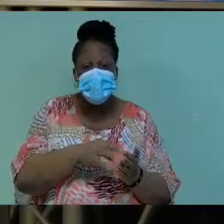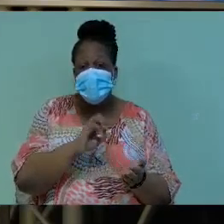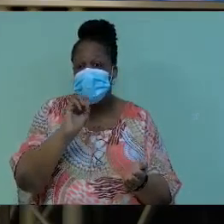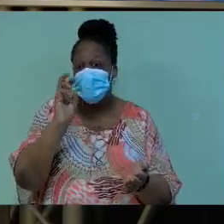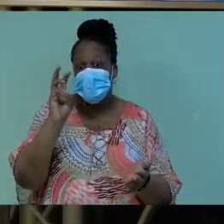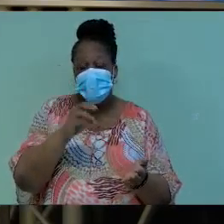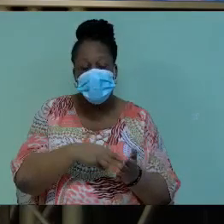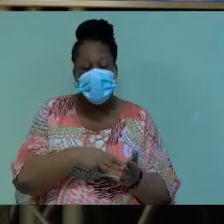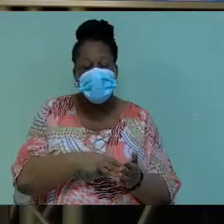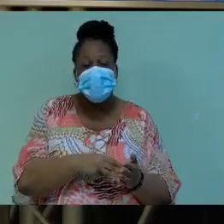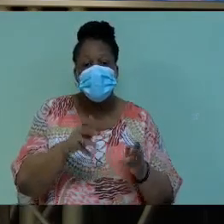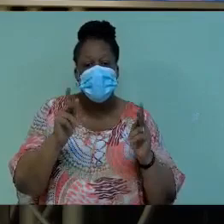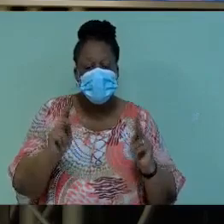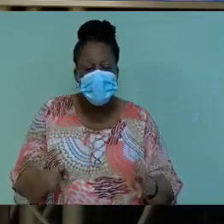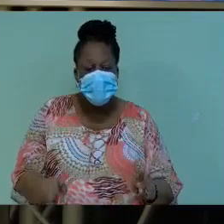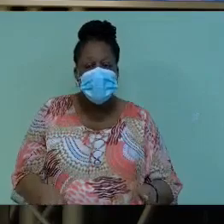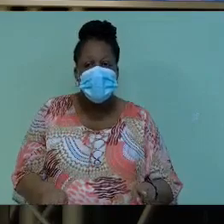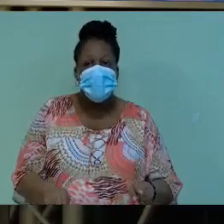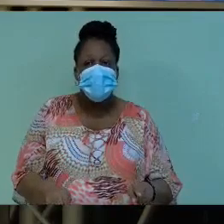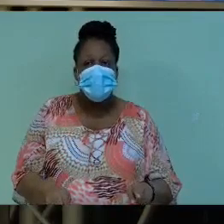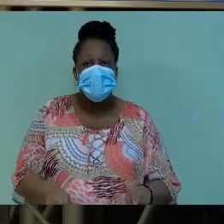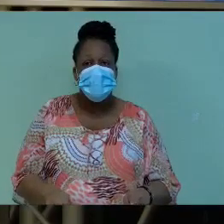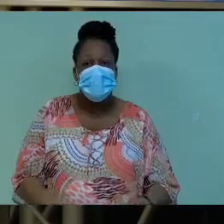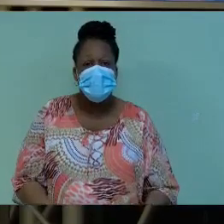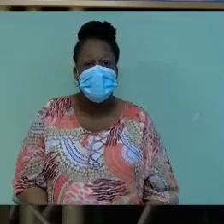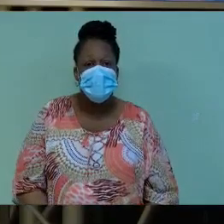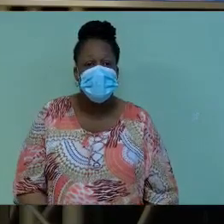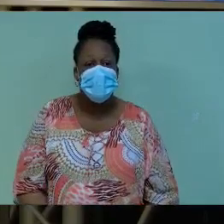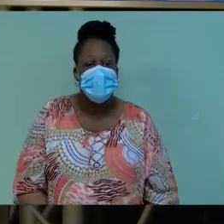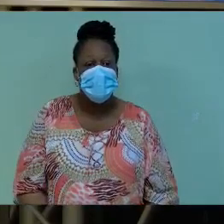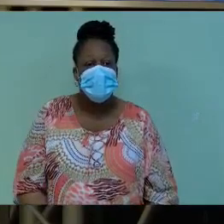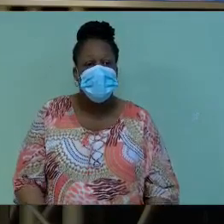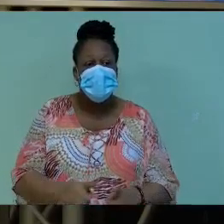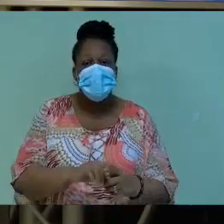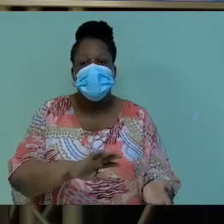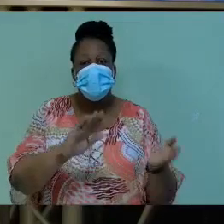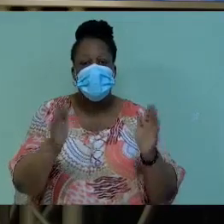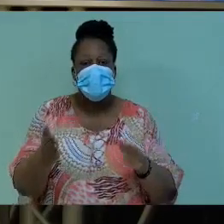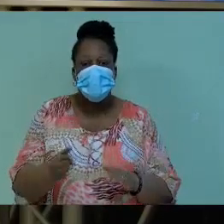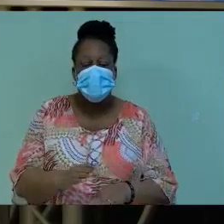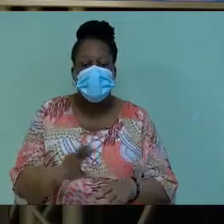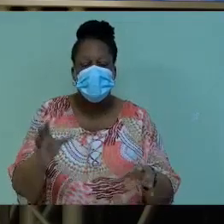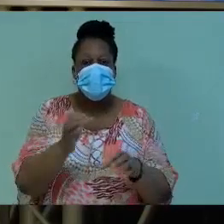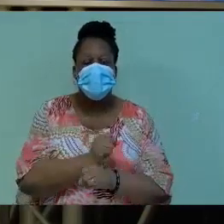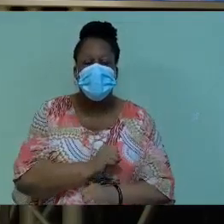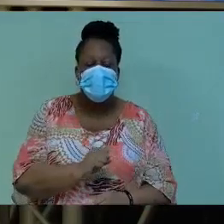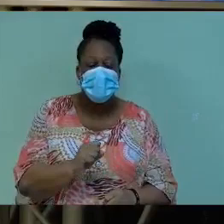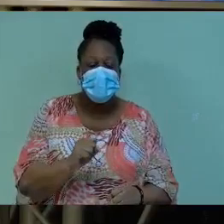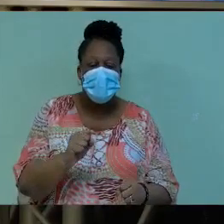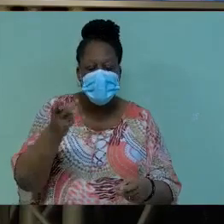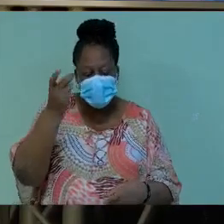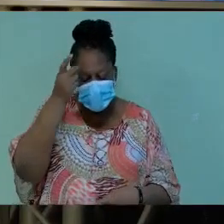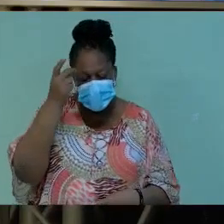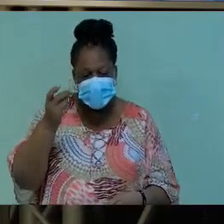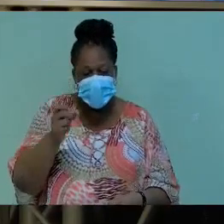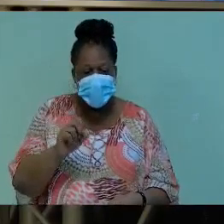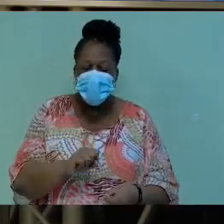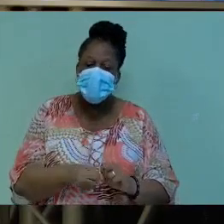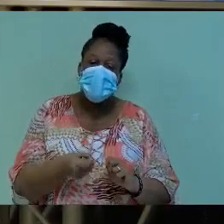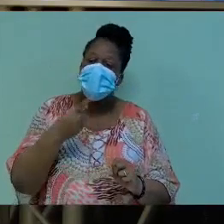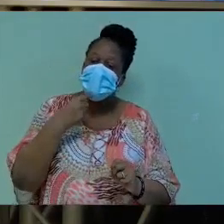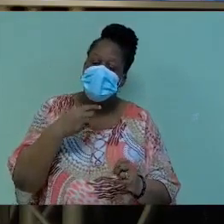if I were to ask you in your family, who would you give up? Your mother, your sister, your grandson, you would not want to give up any person at all.